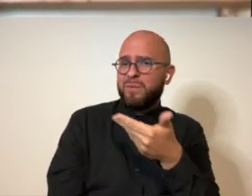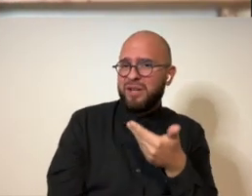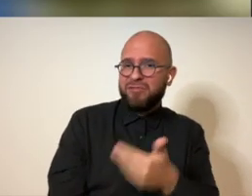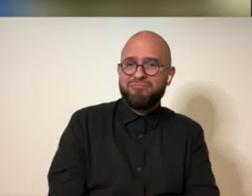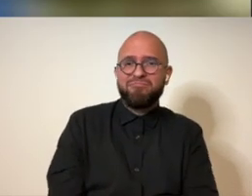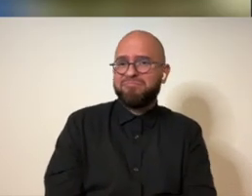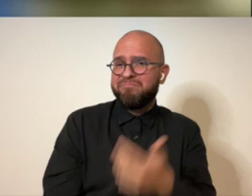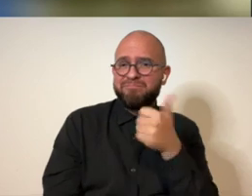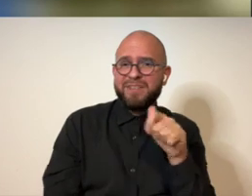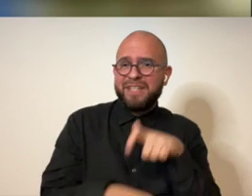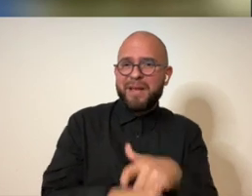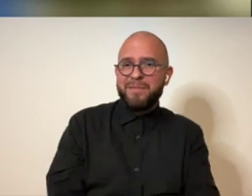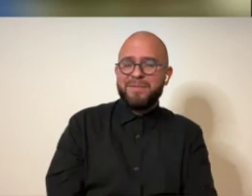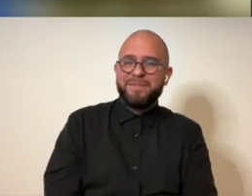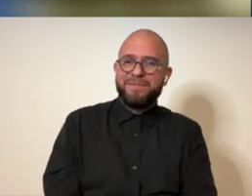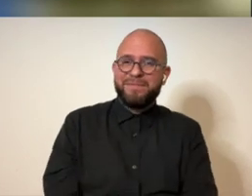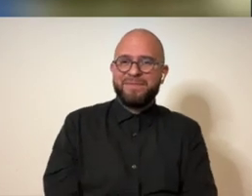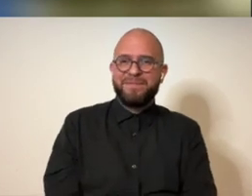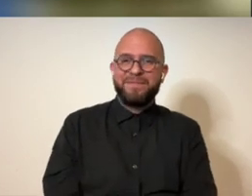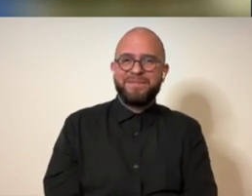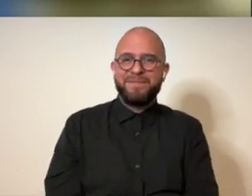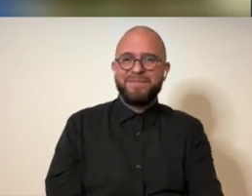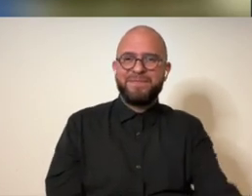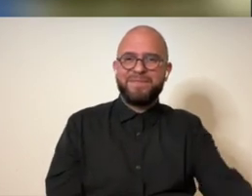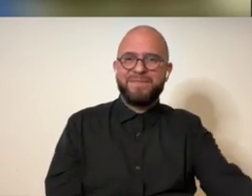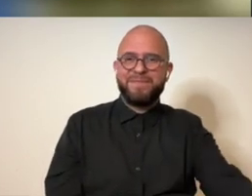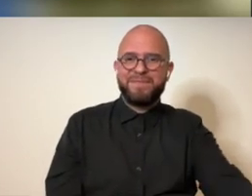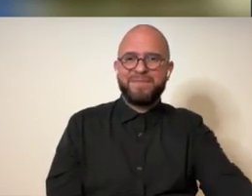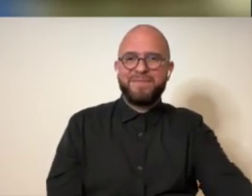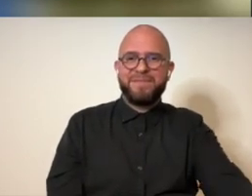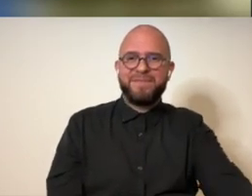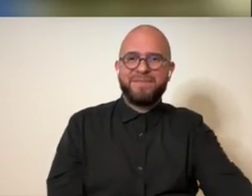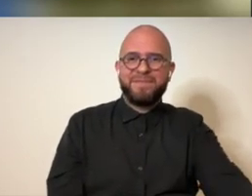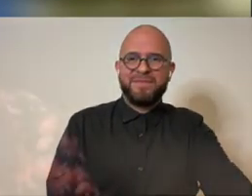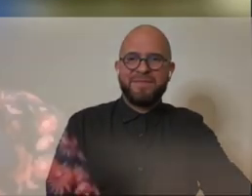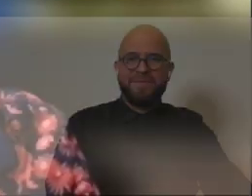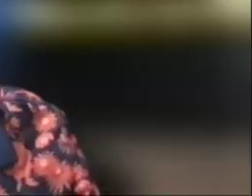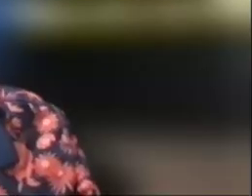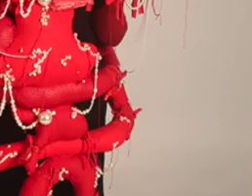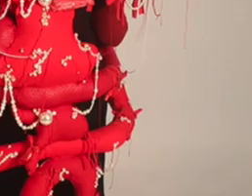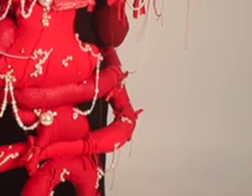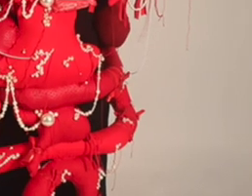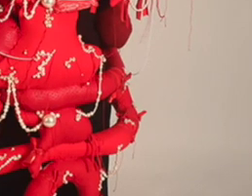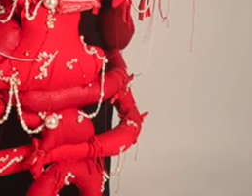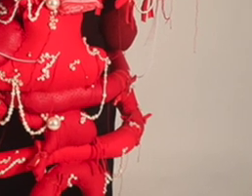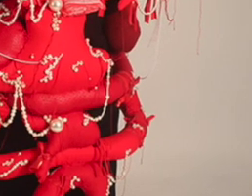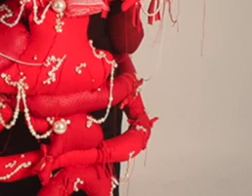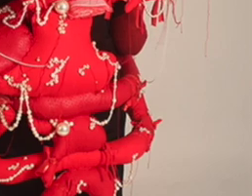Yep. Thank you. Yeah, you're welcome. Anytime.